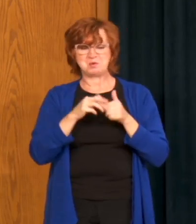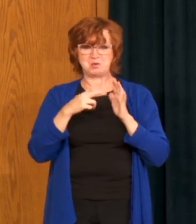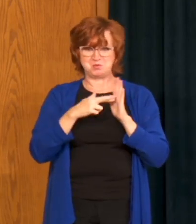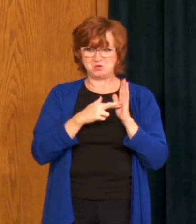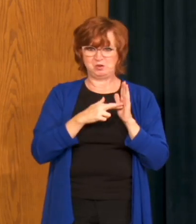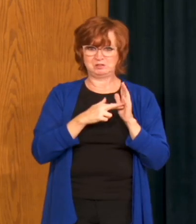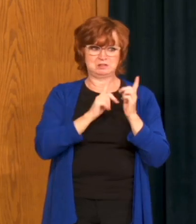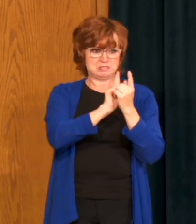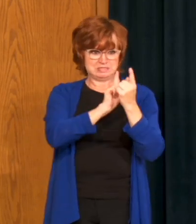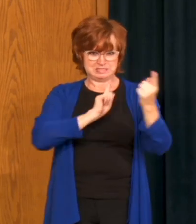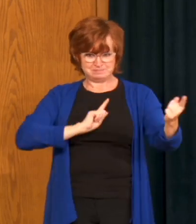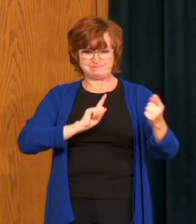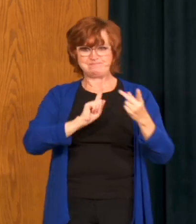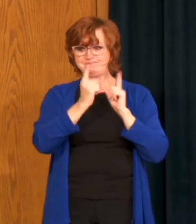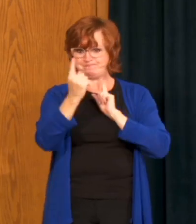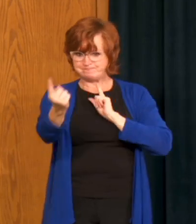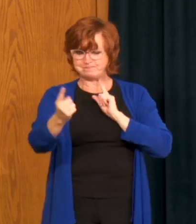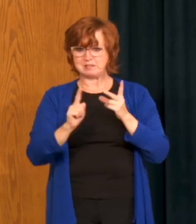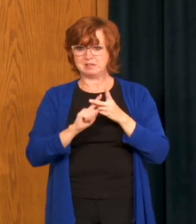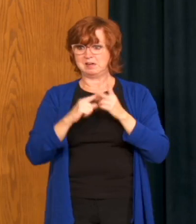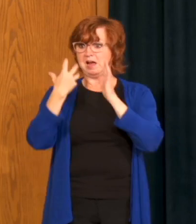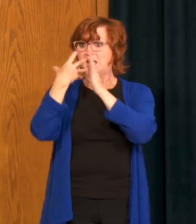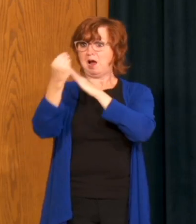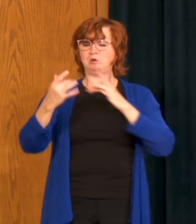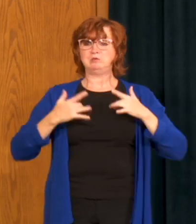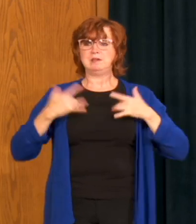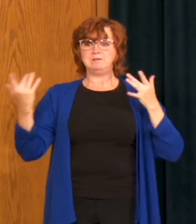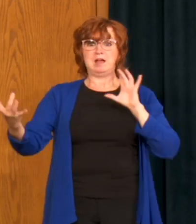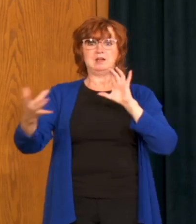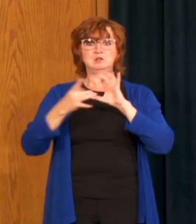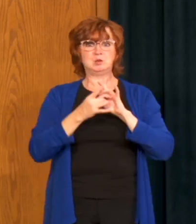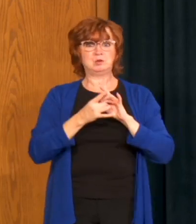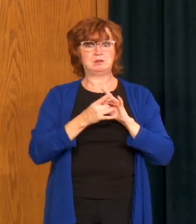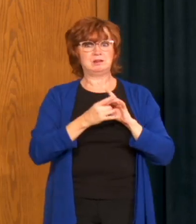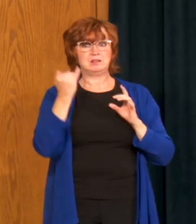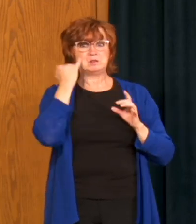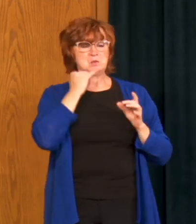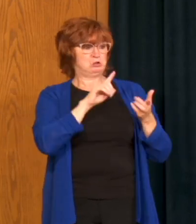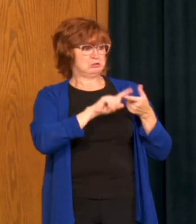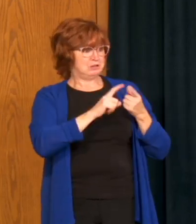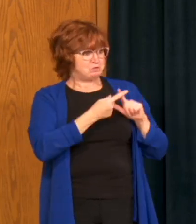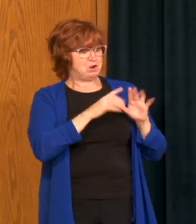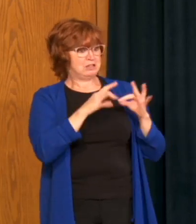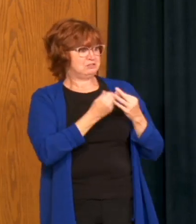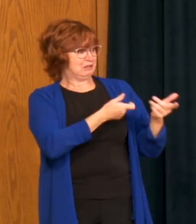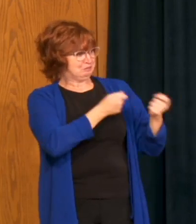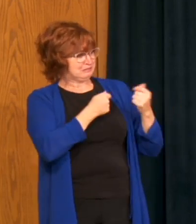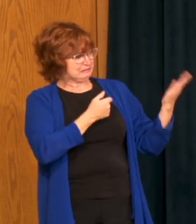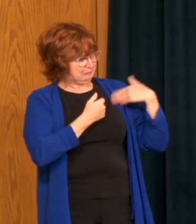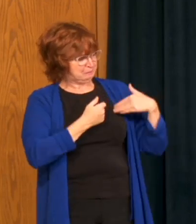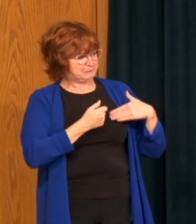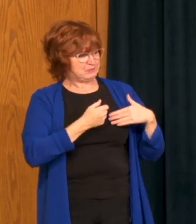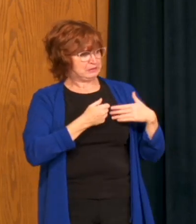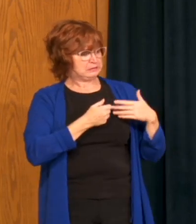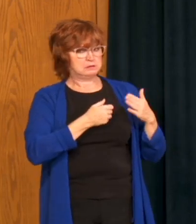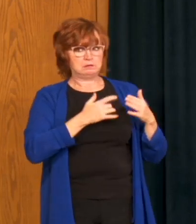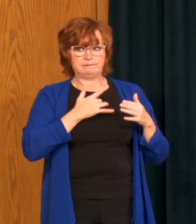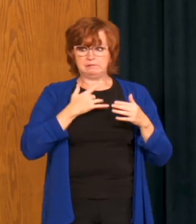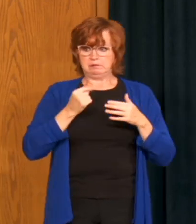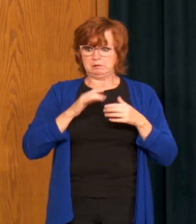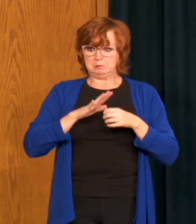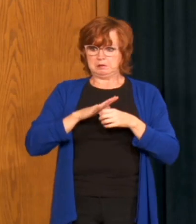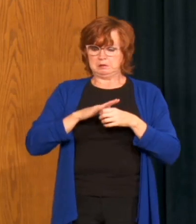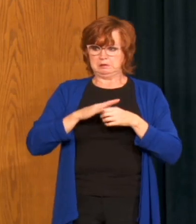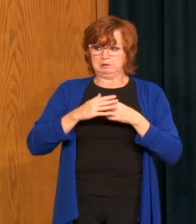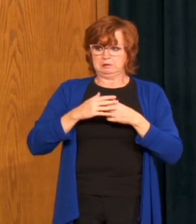distancing, not going out to an event, even if there's a lot of peer pressure, which can happen, or you can yourself feel obligated to